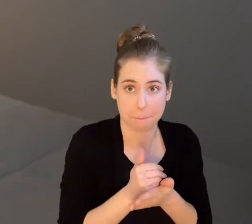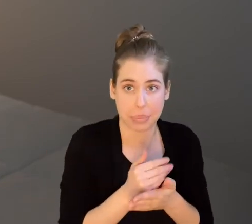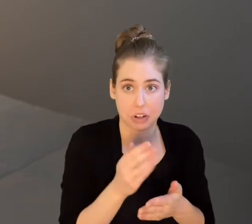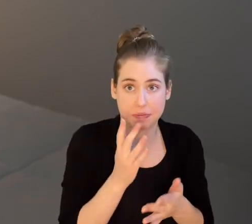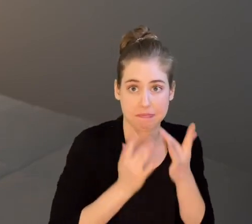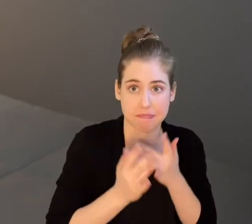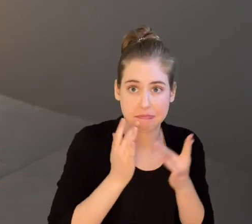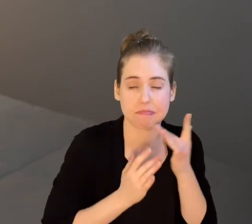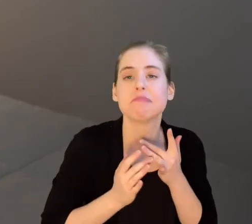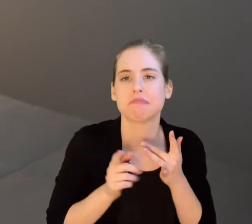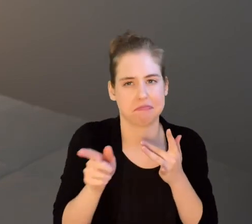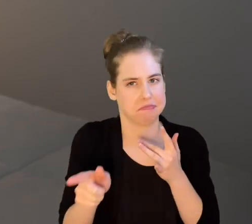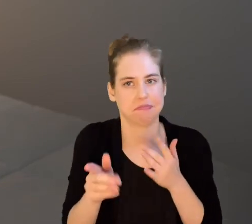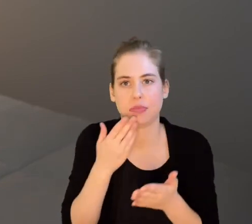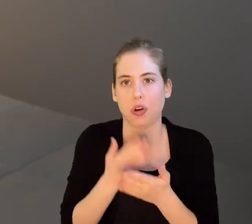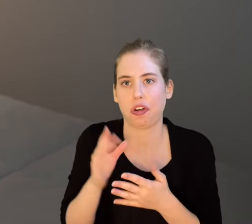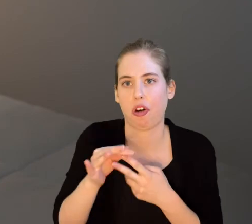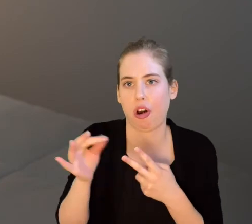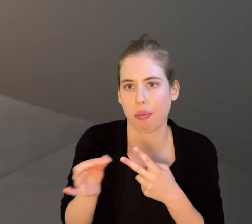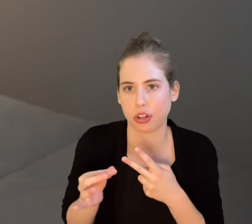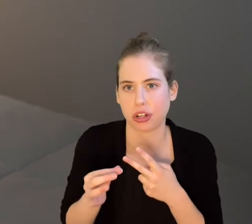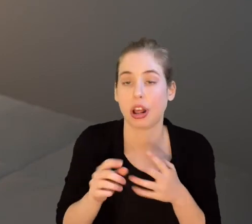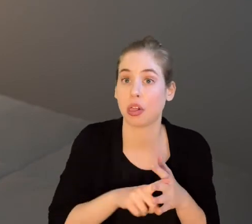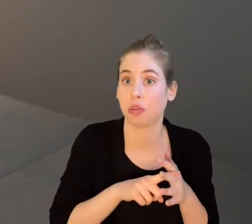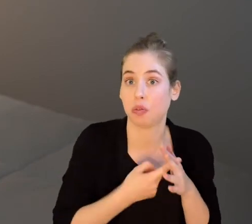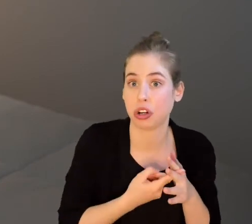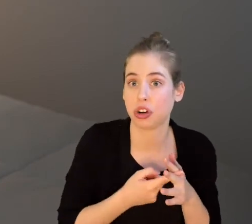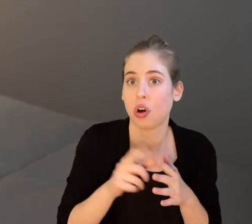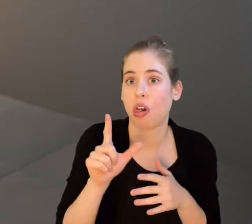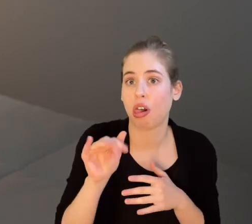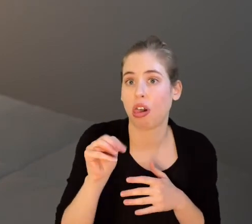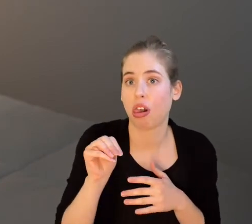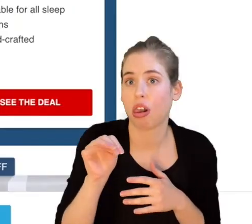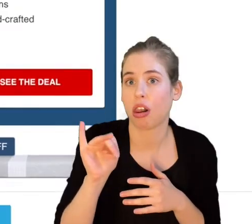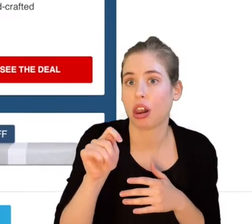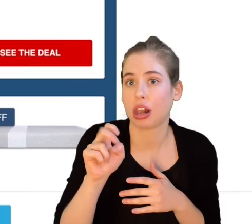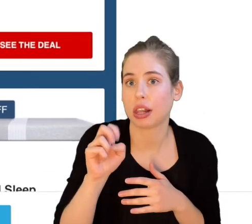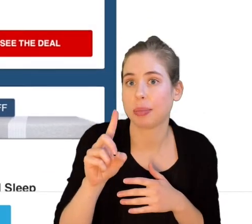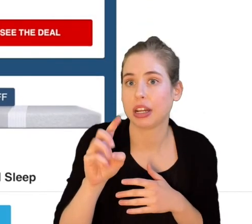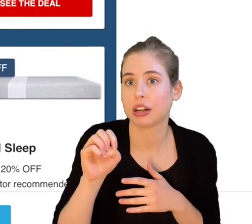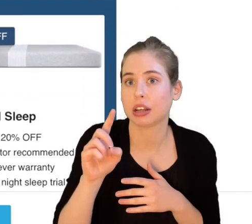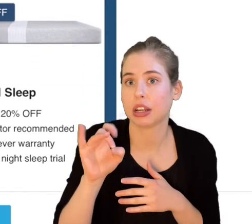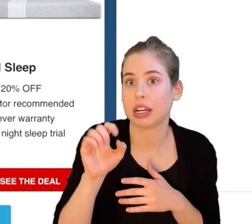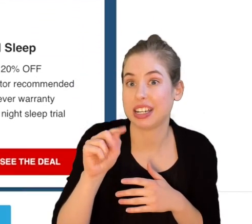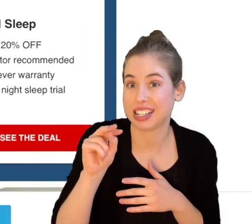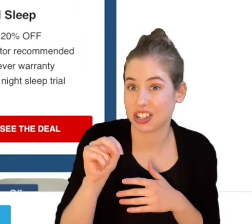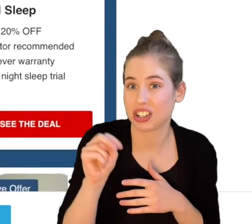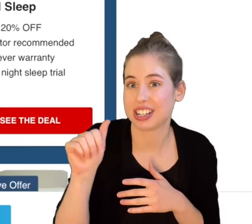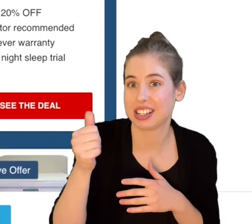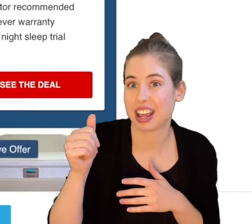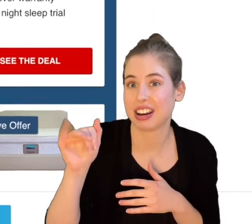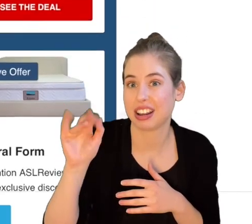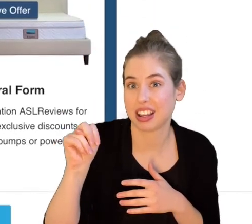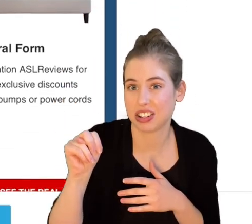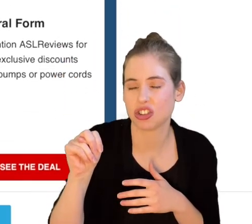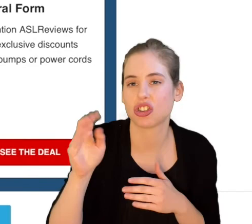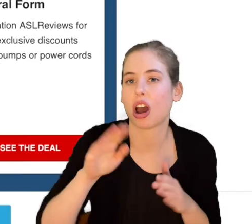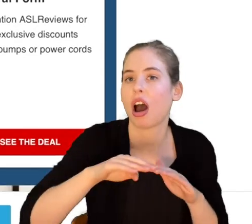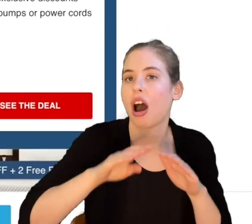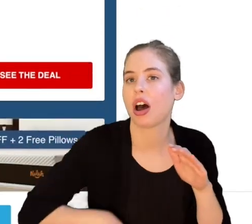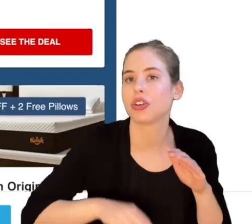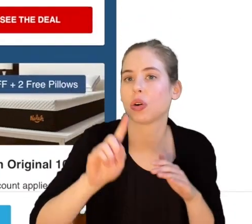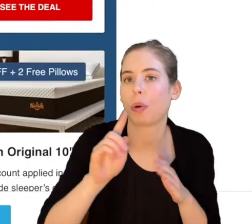and the limited edition 10-inch are under $1,000. Don't forget to check out our website where we'll have the latest